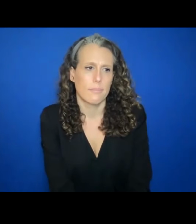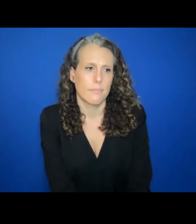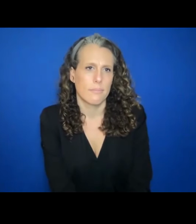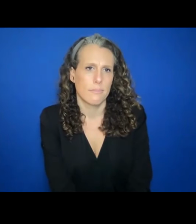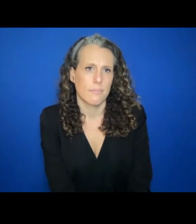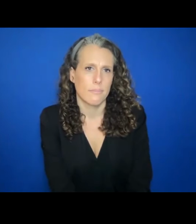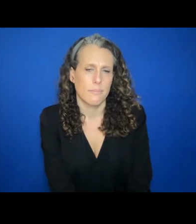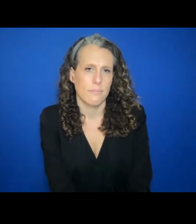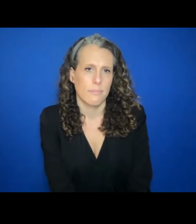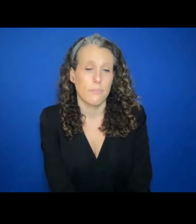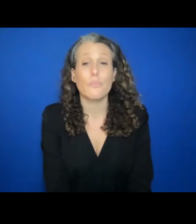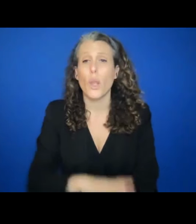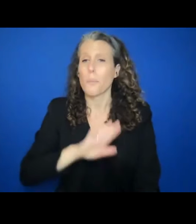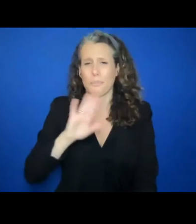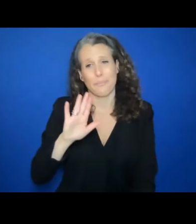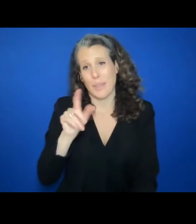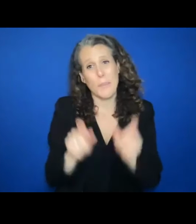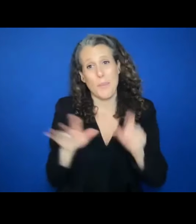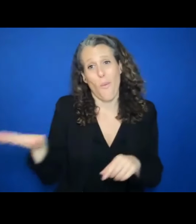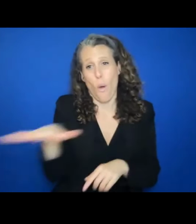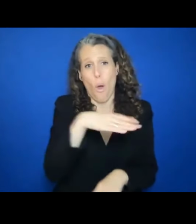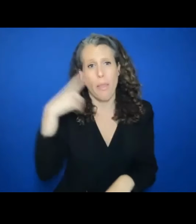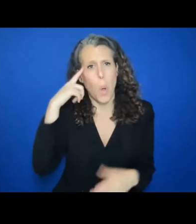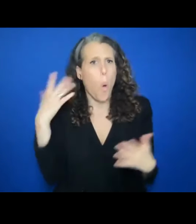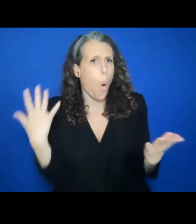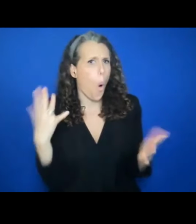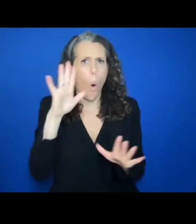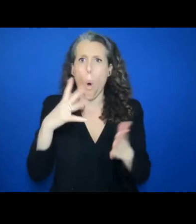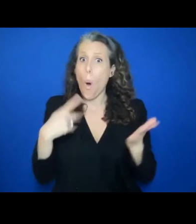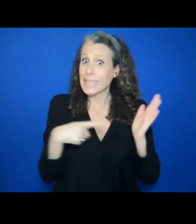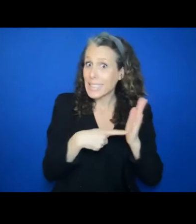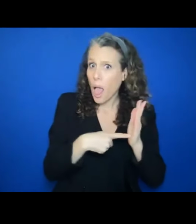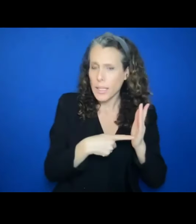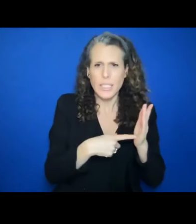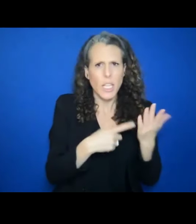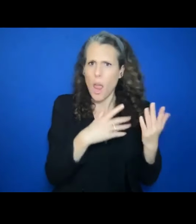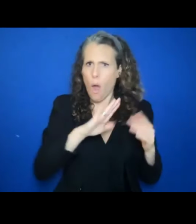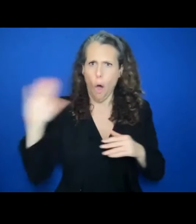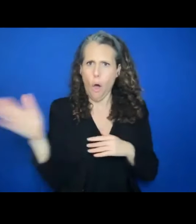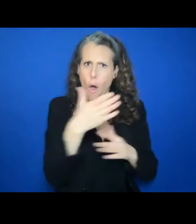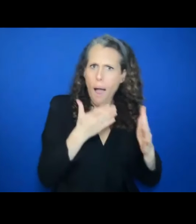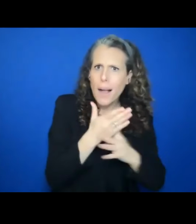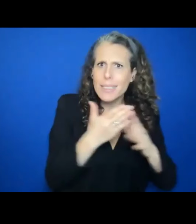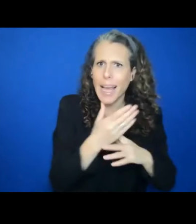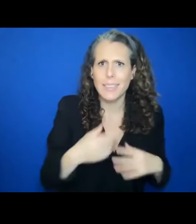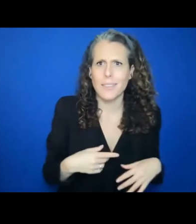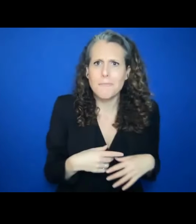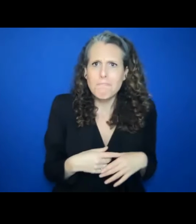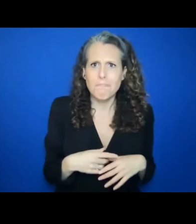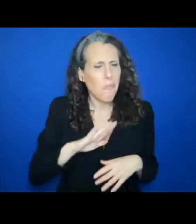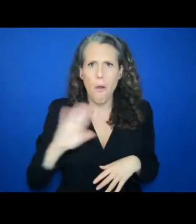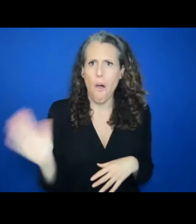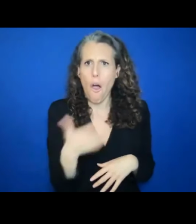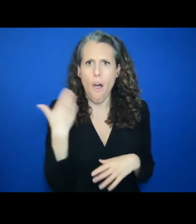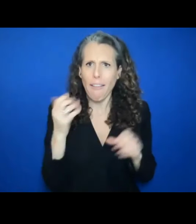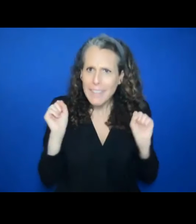The first assumption we all make is that technology is somehow neutral. If only we can all get a good access